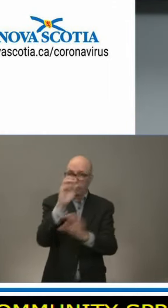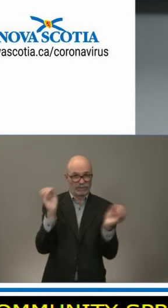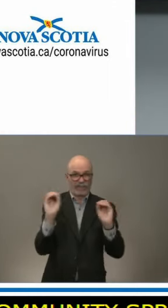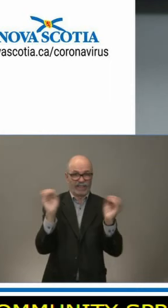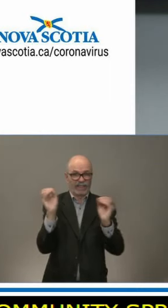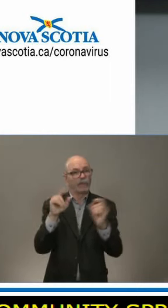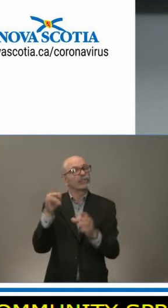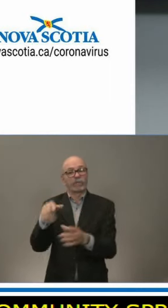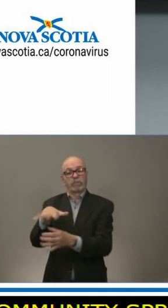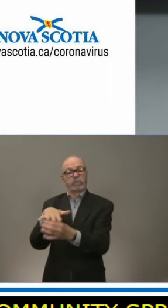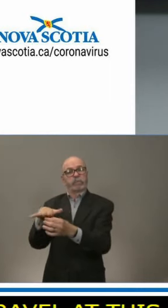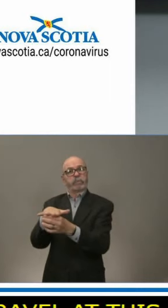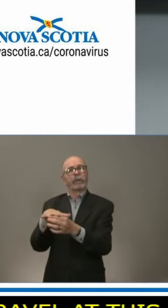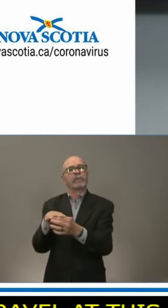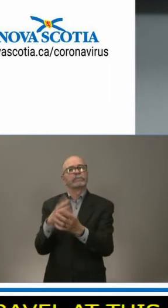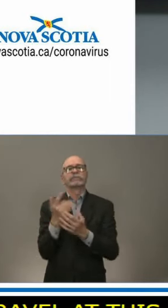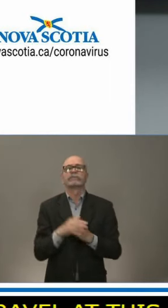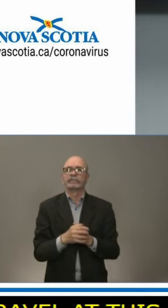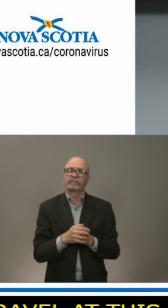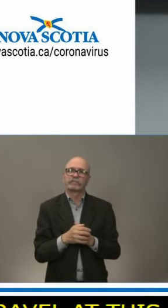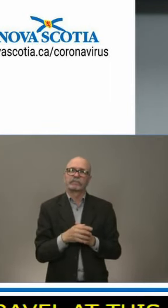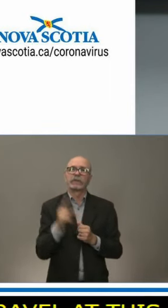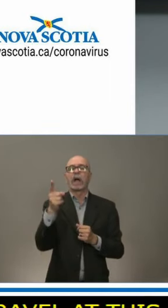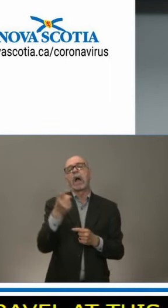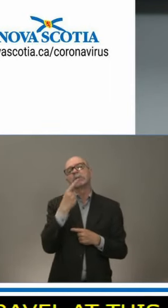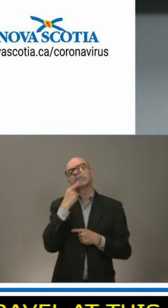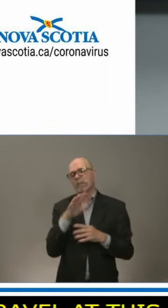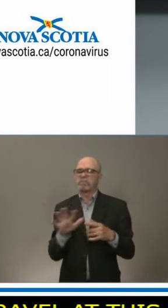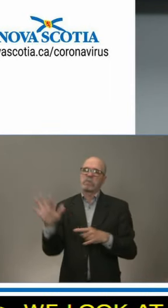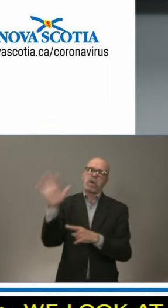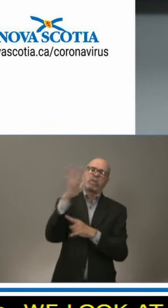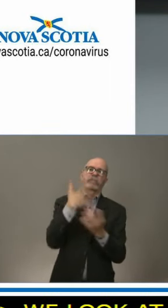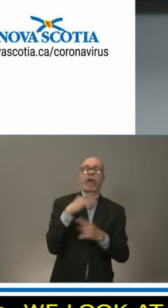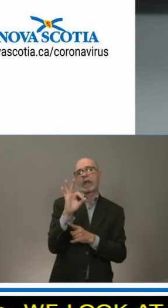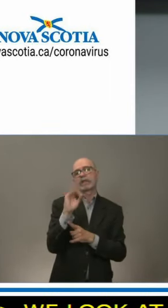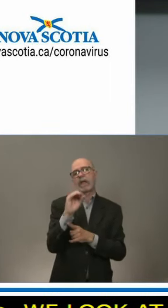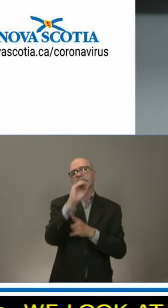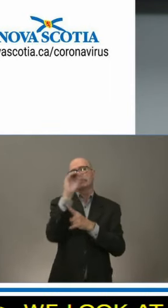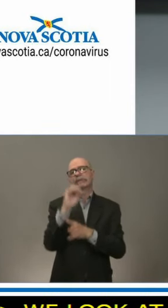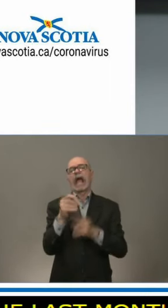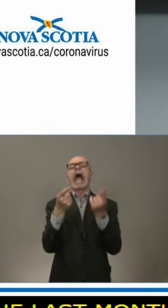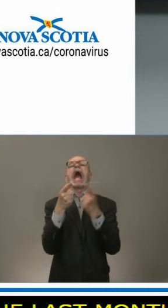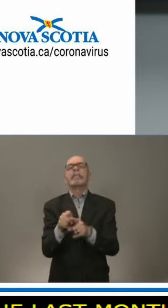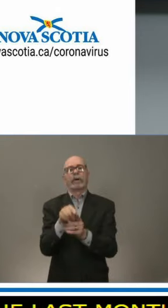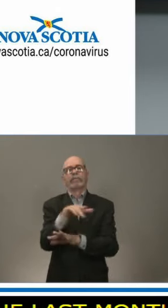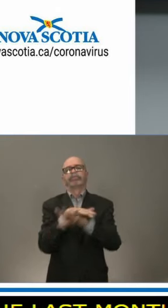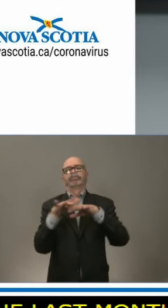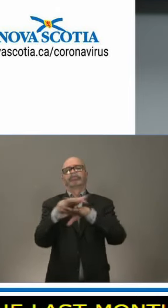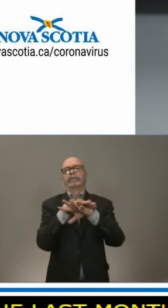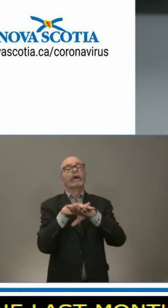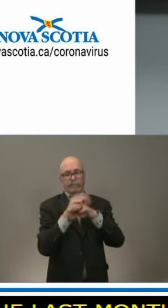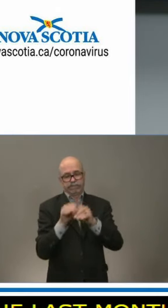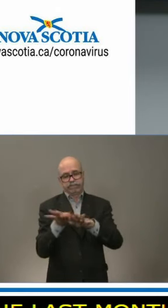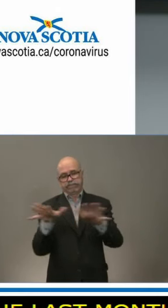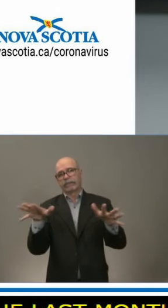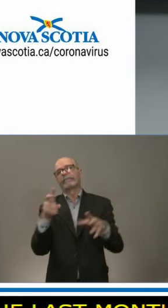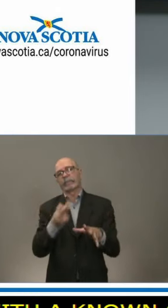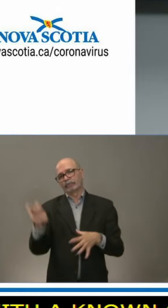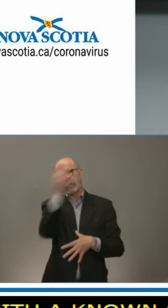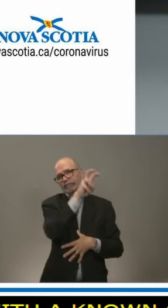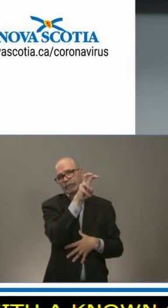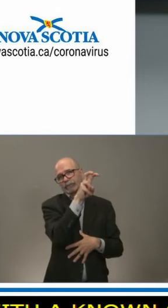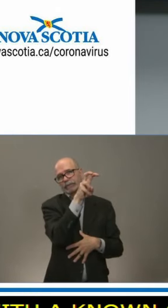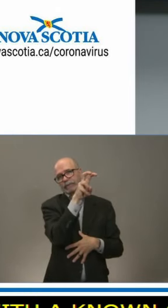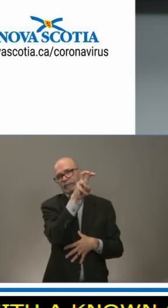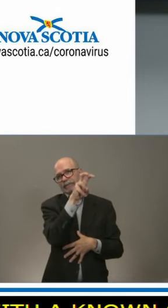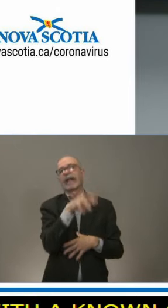are related to travel or contact with a known case. But if you look more recently, we have more and more cases where, even though it may be